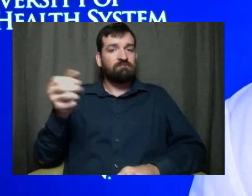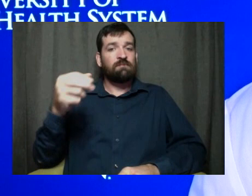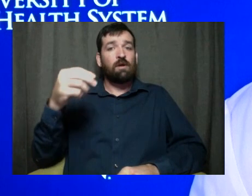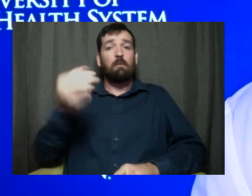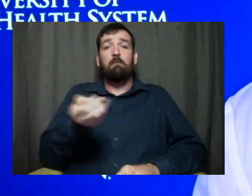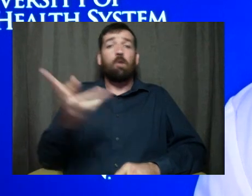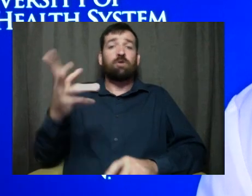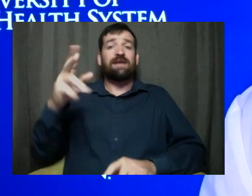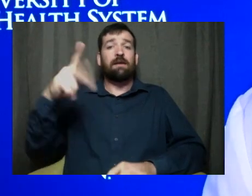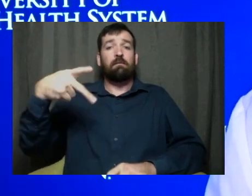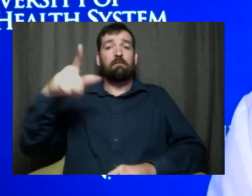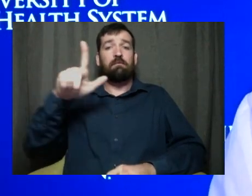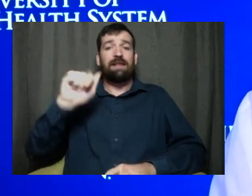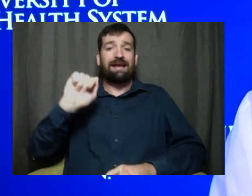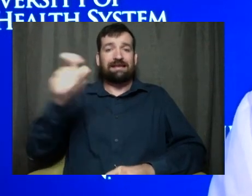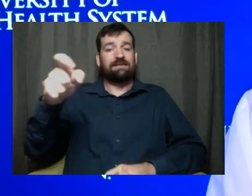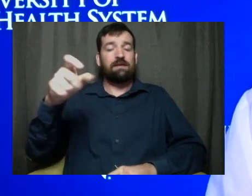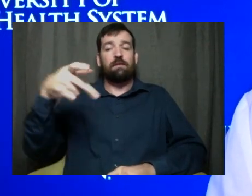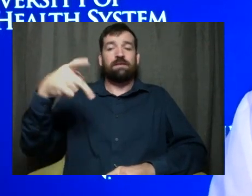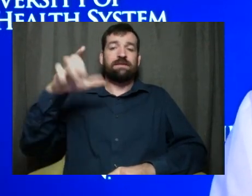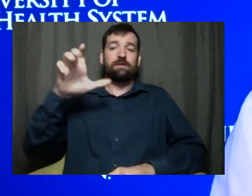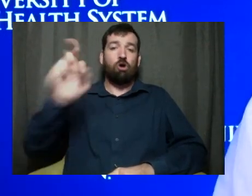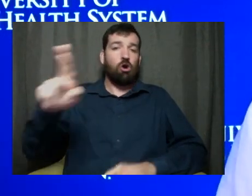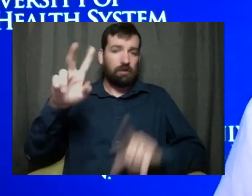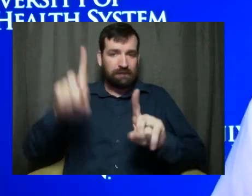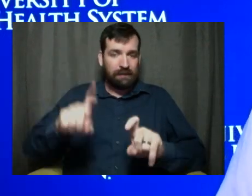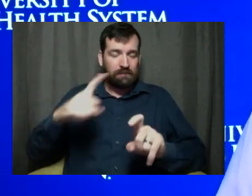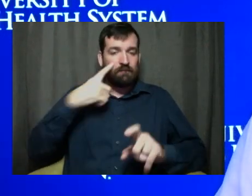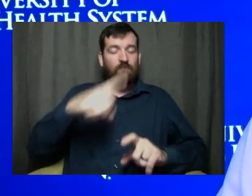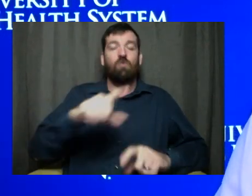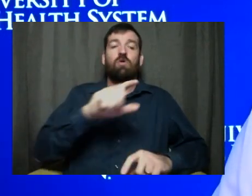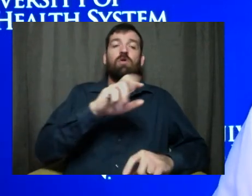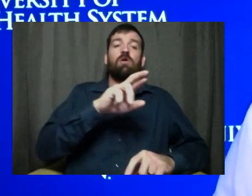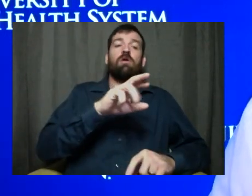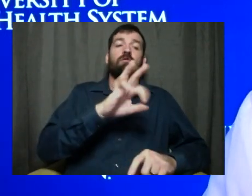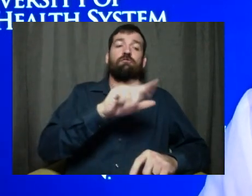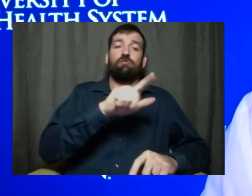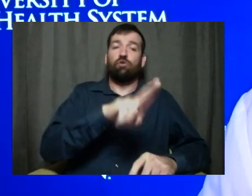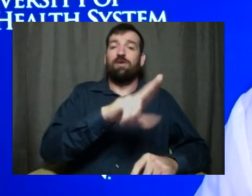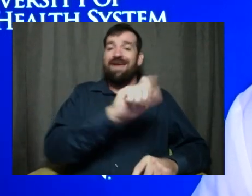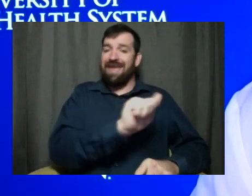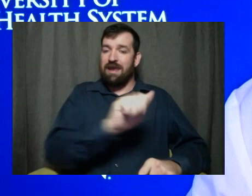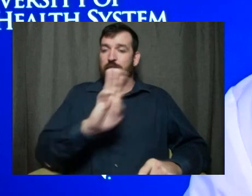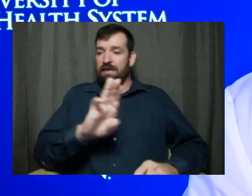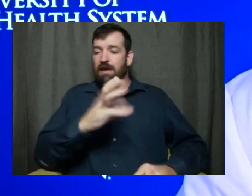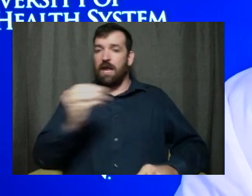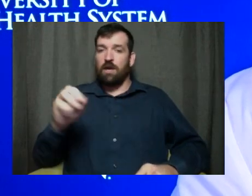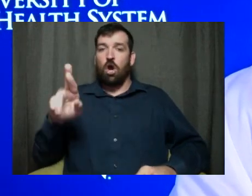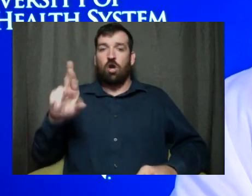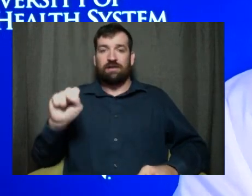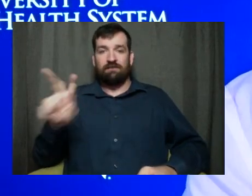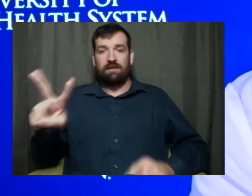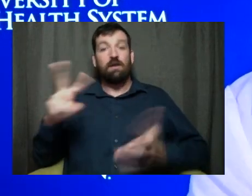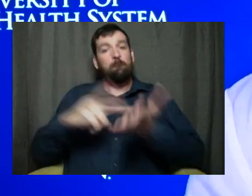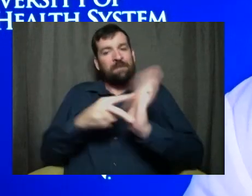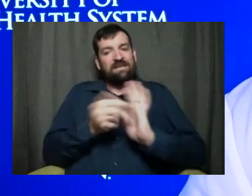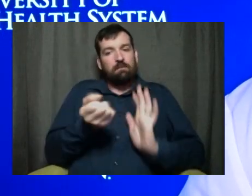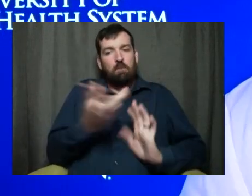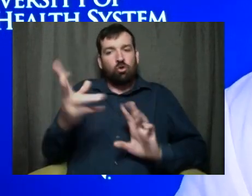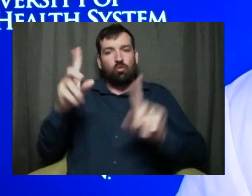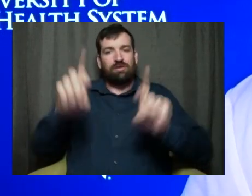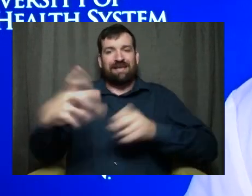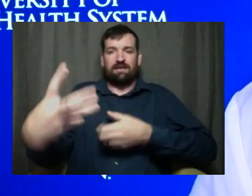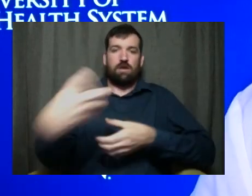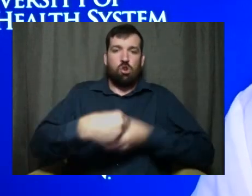testing is what we do for influenza A, B, and RSV here in the hospital. Multiplex meaning there are multiple tests in that